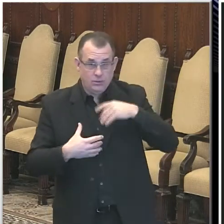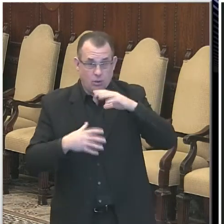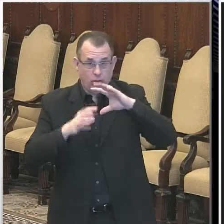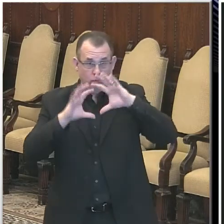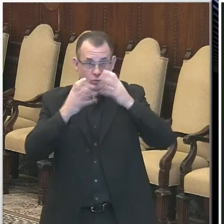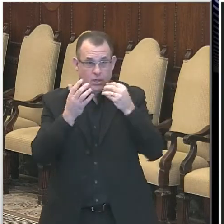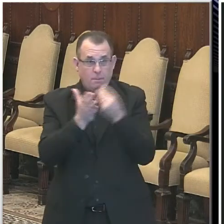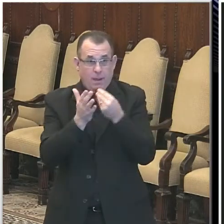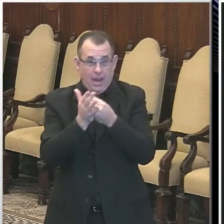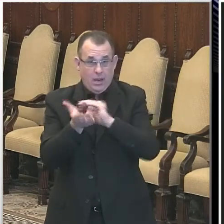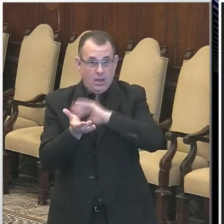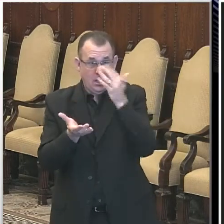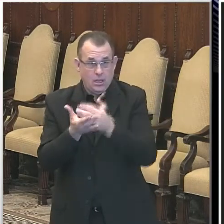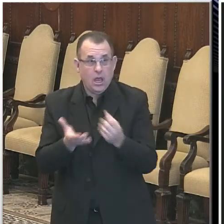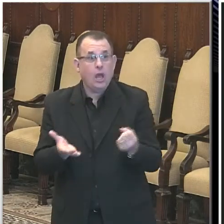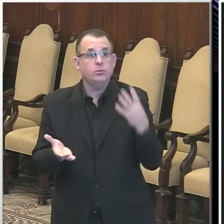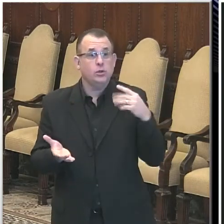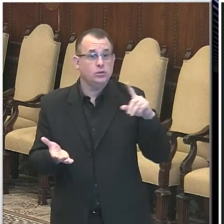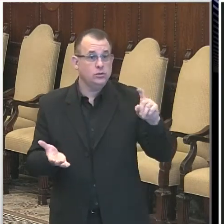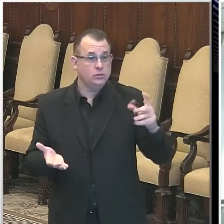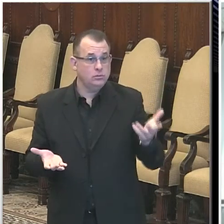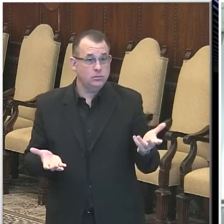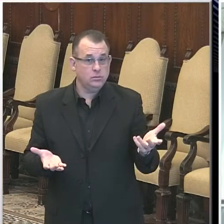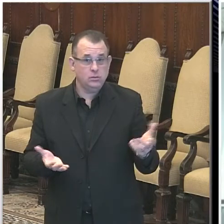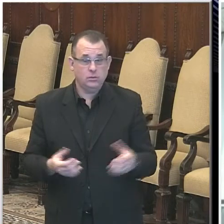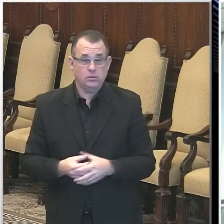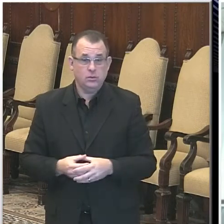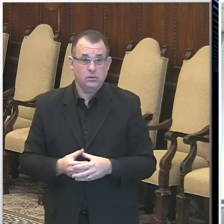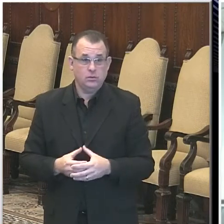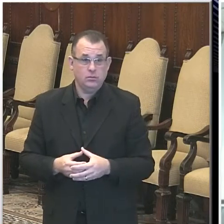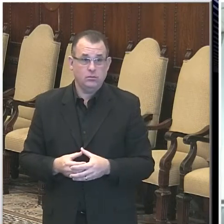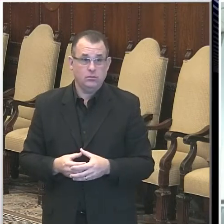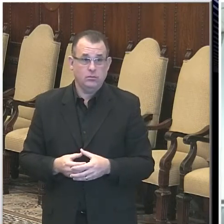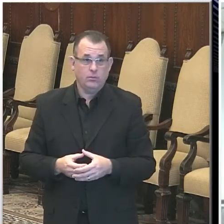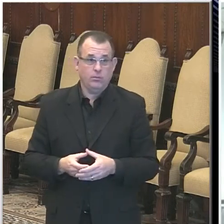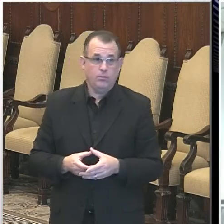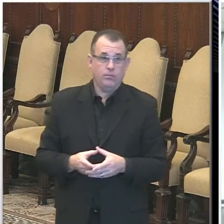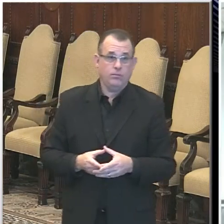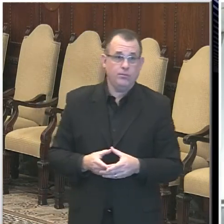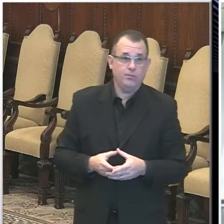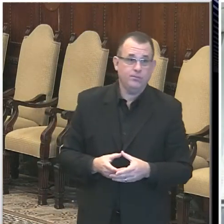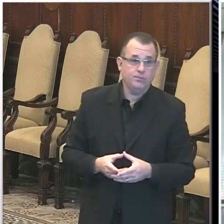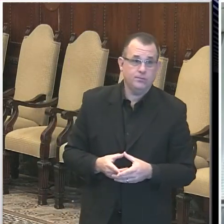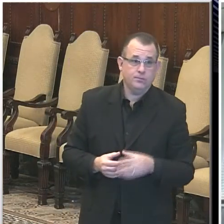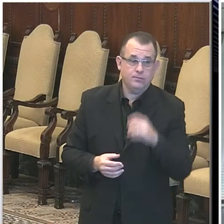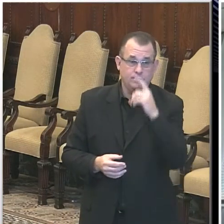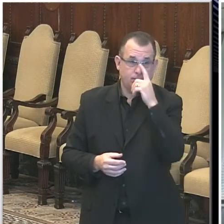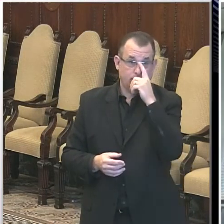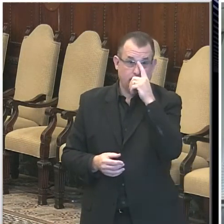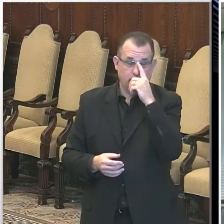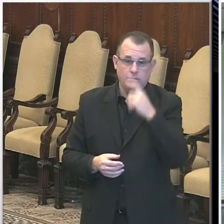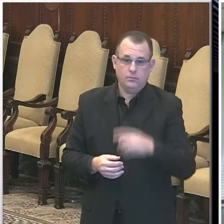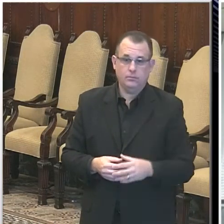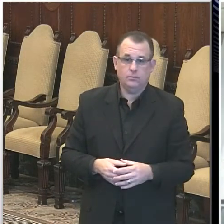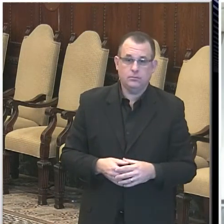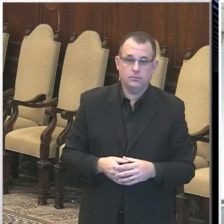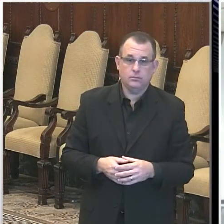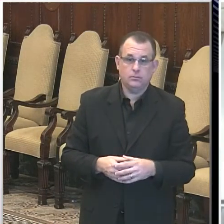spending on quarantine and isolation space? Sure. So I haven't added it all up, but I'll give you the lease terms for each of the